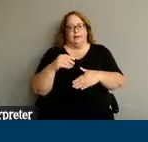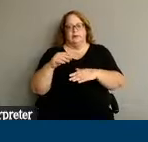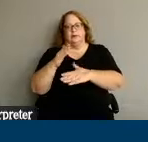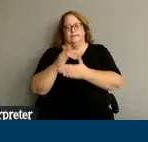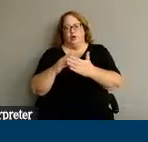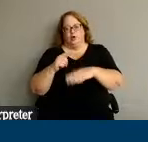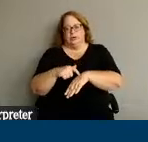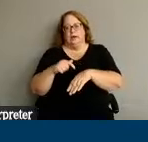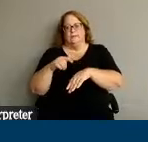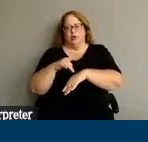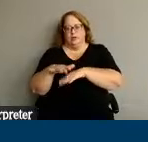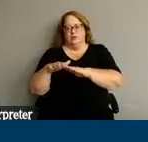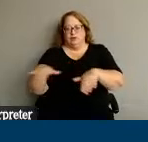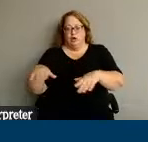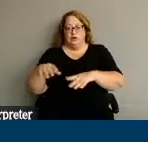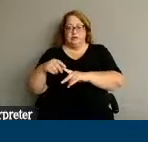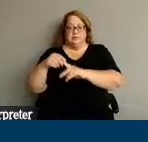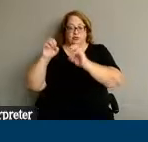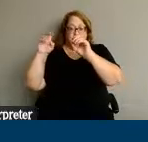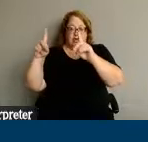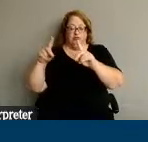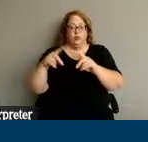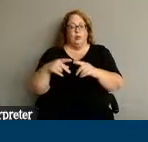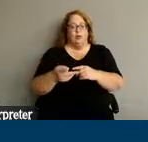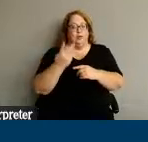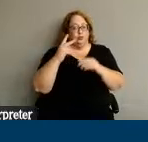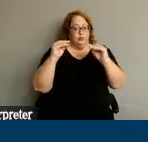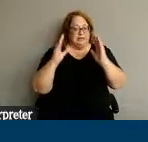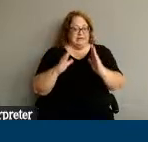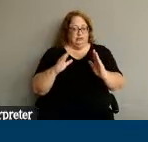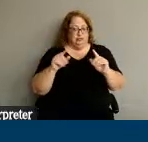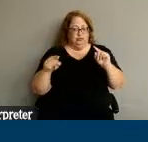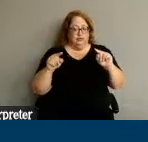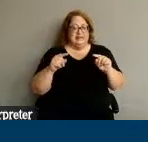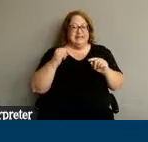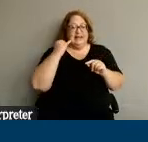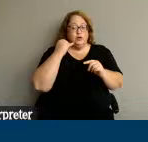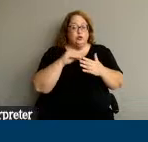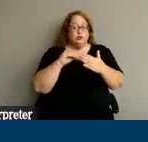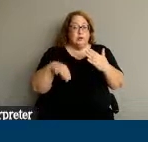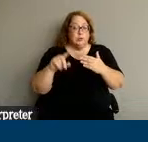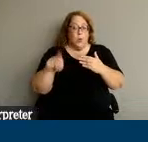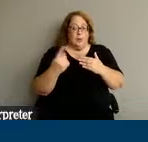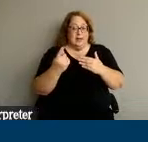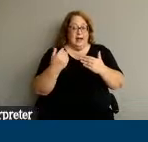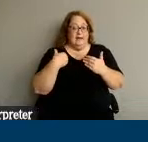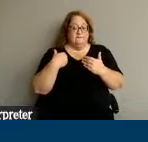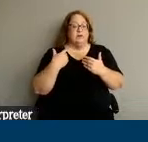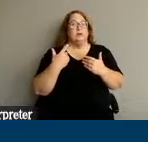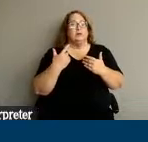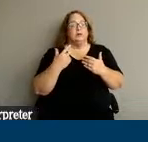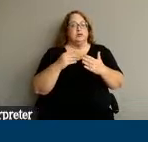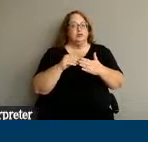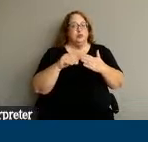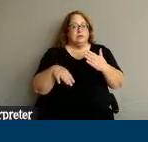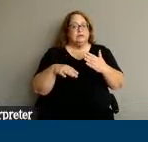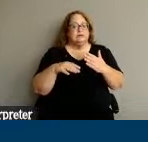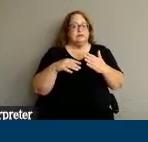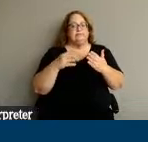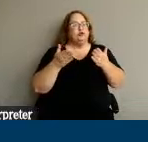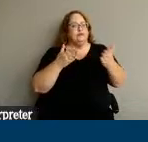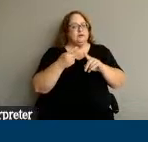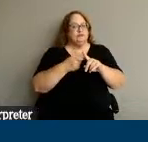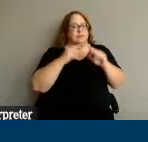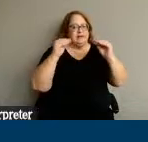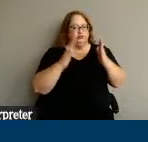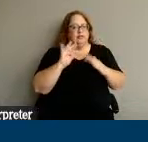education, where it will be team taught. And if a student only receives services from a teacher, that's considered an early childhood setting. But